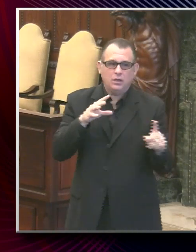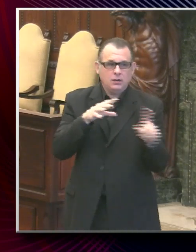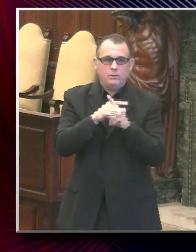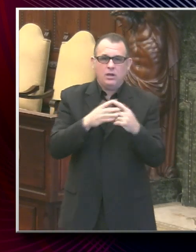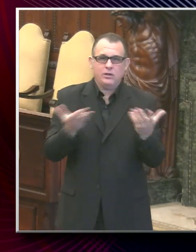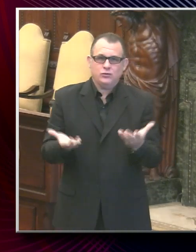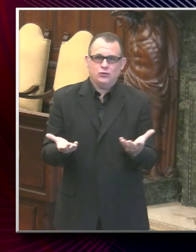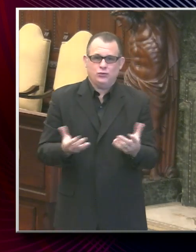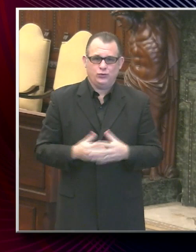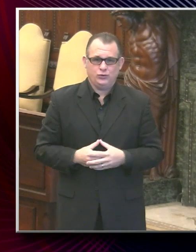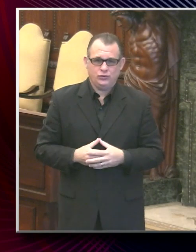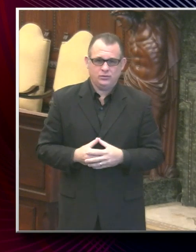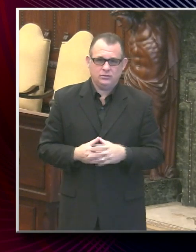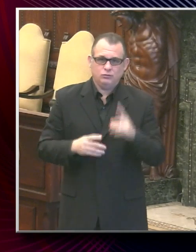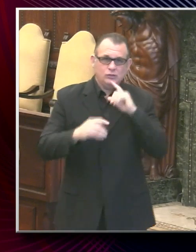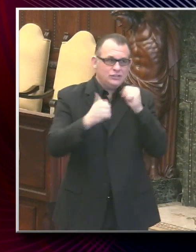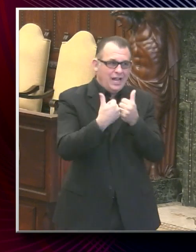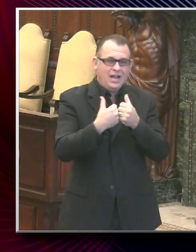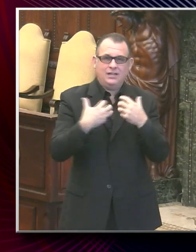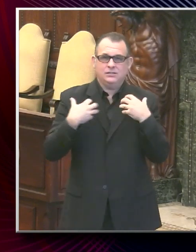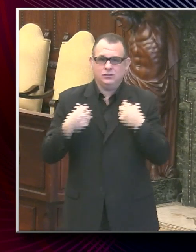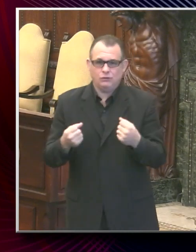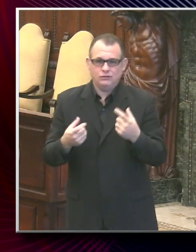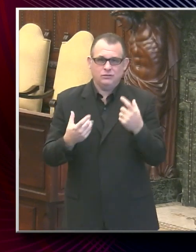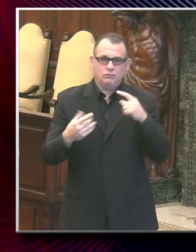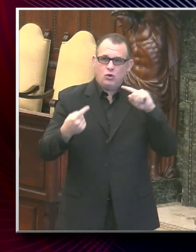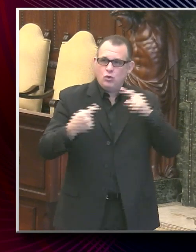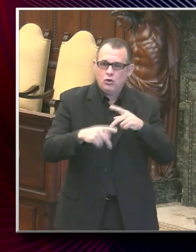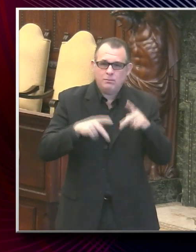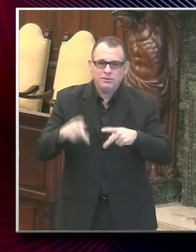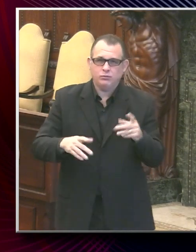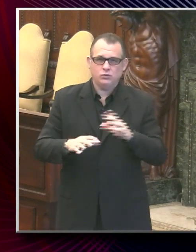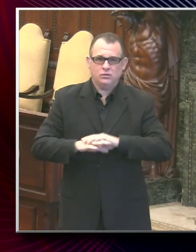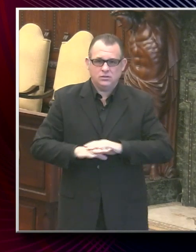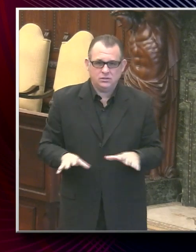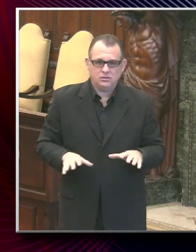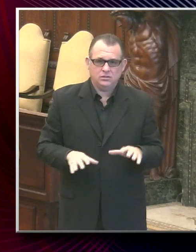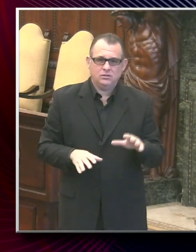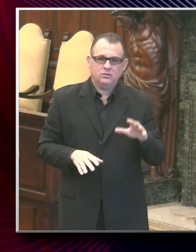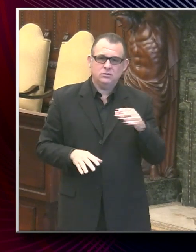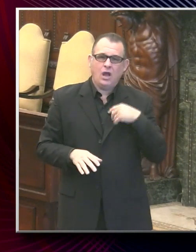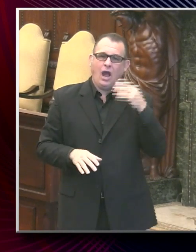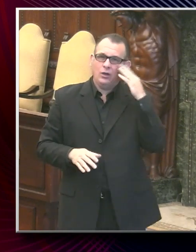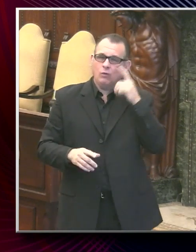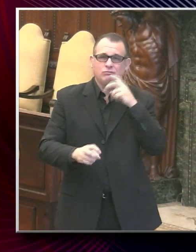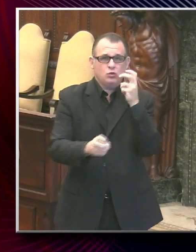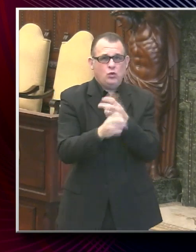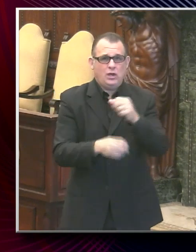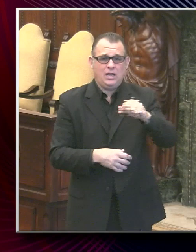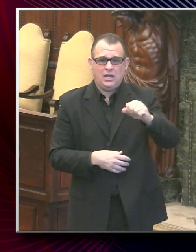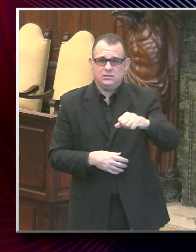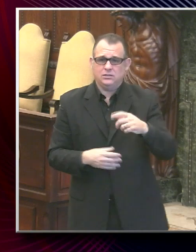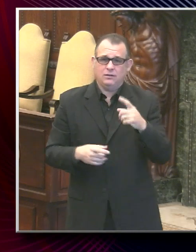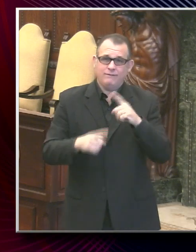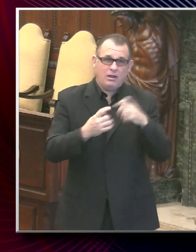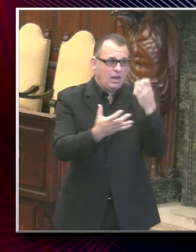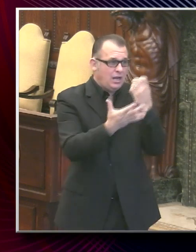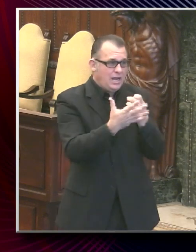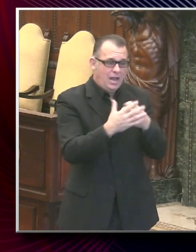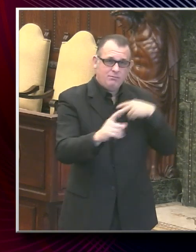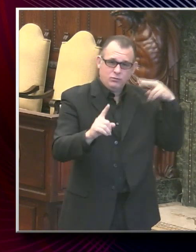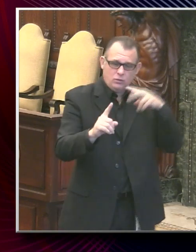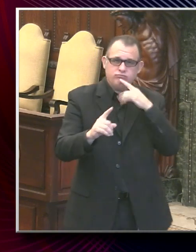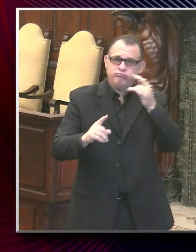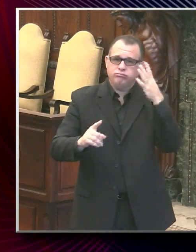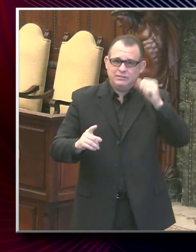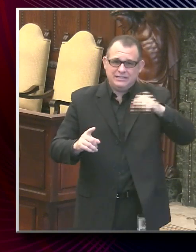to challenge their health or to hurt them in any way medically. And I know it's hard from an economic standpoint,